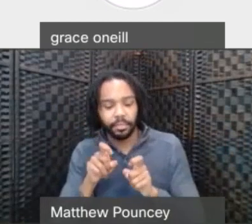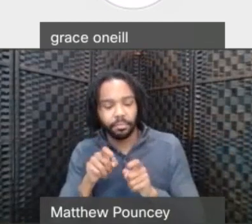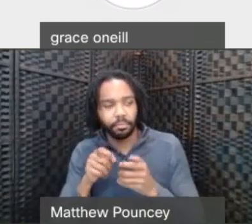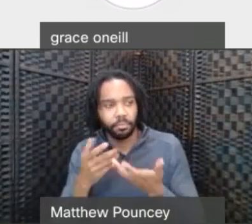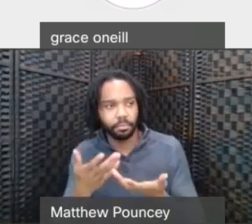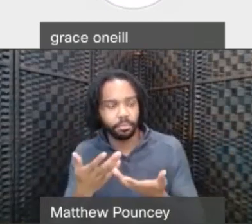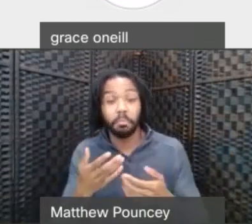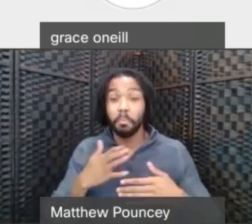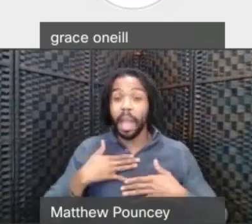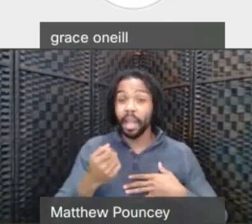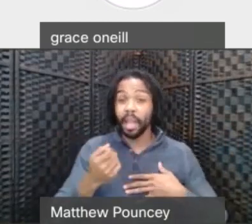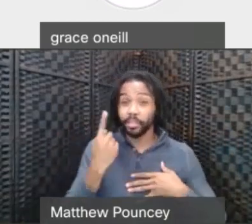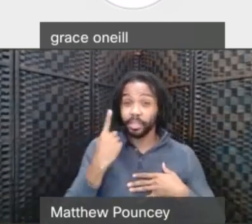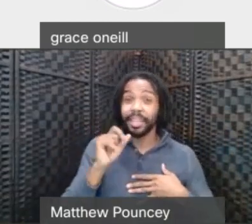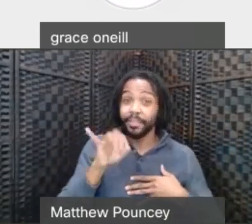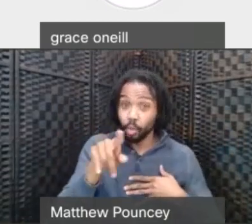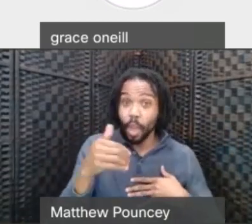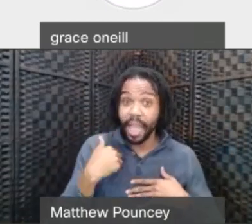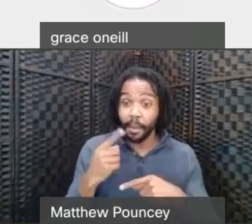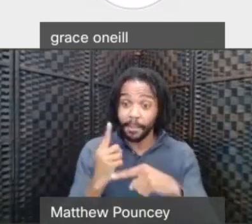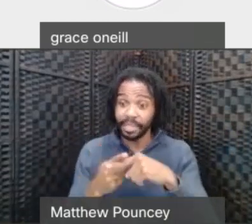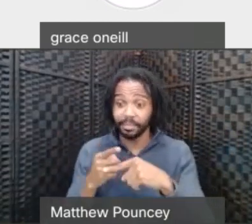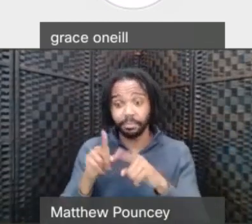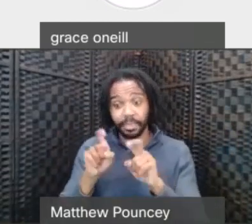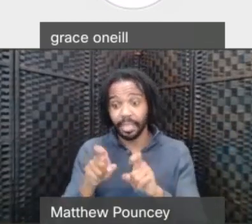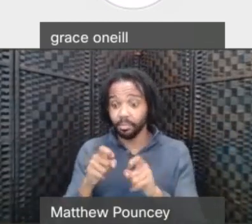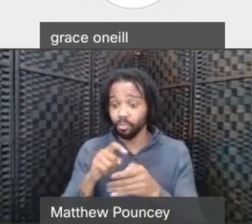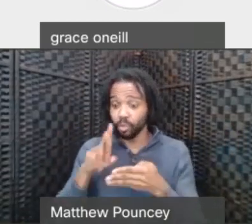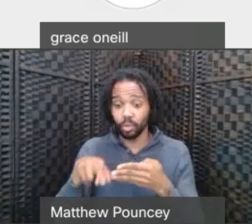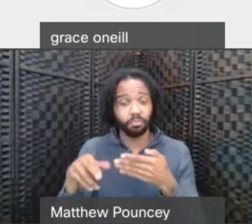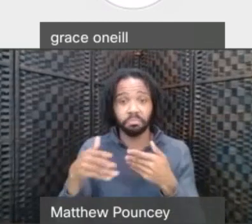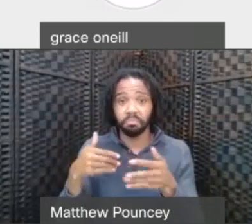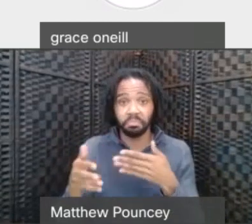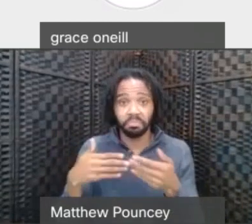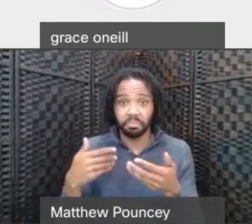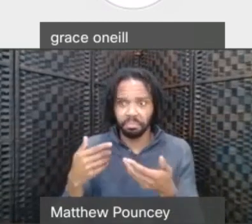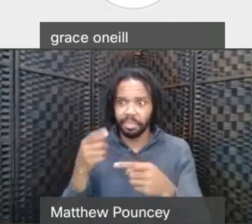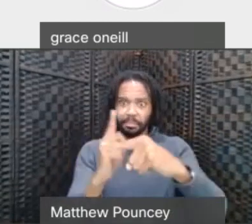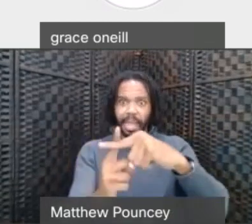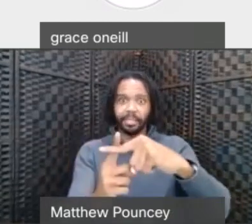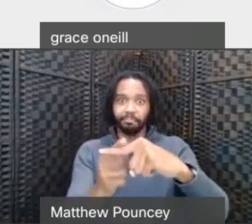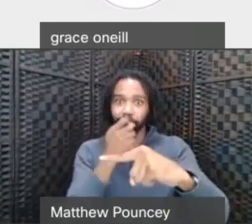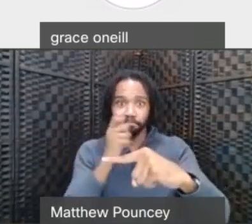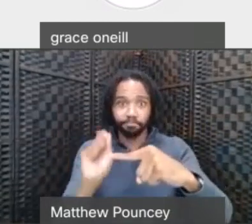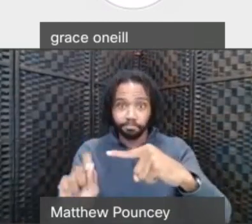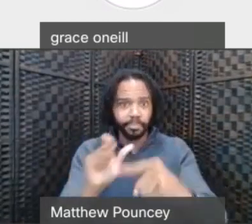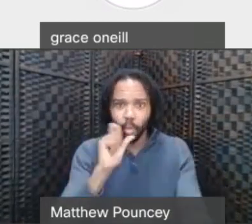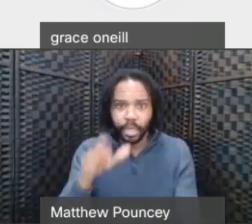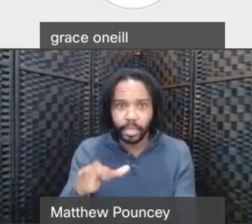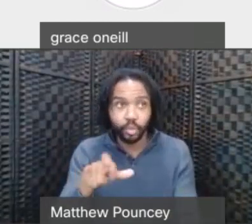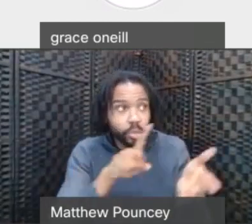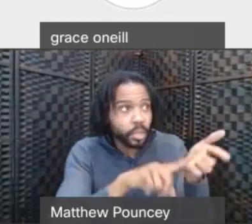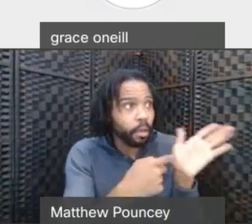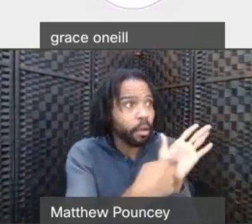when you get a positive test result, it's a positive test result, and there is no need for validation of a